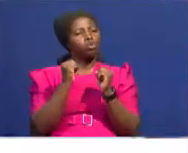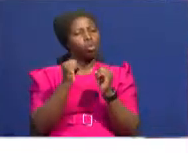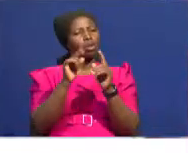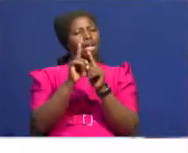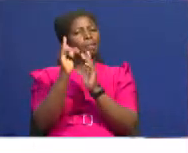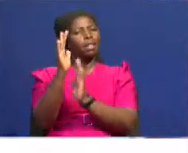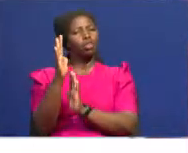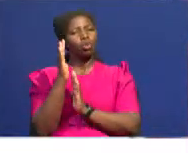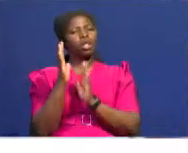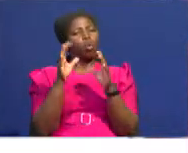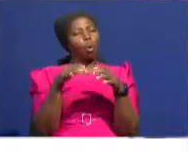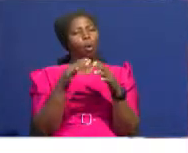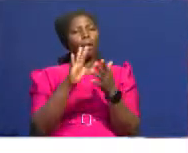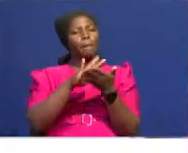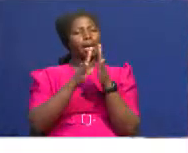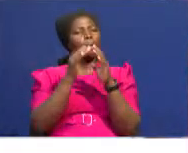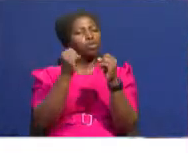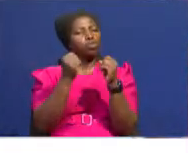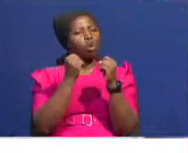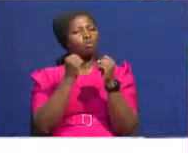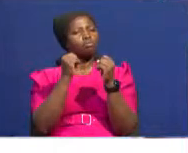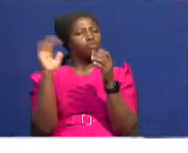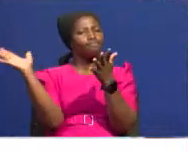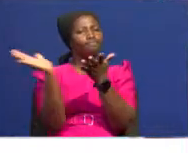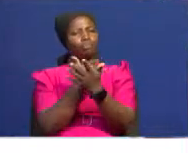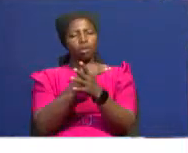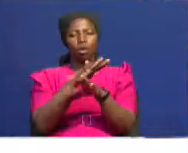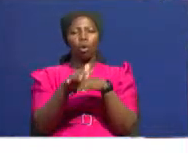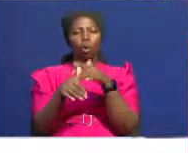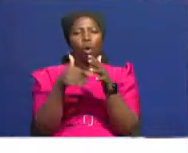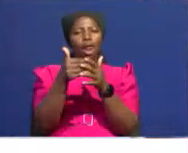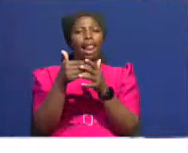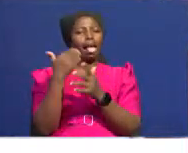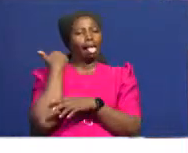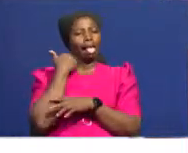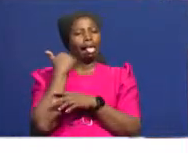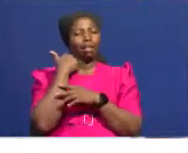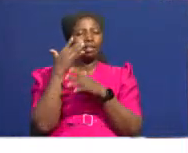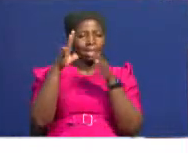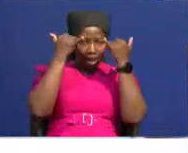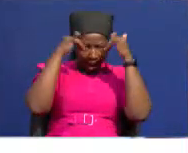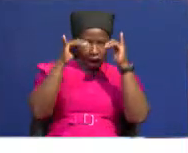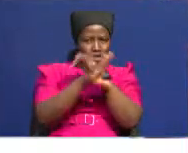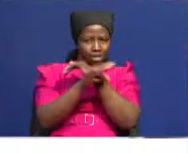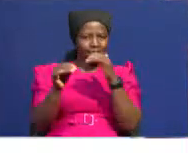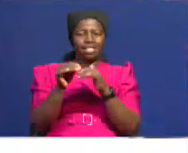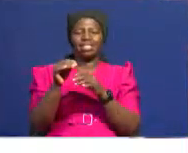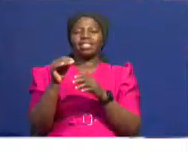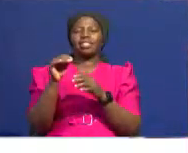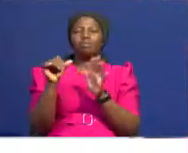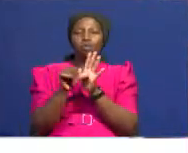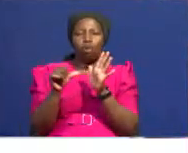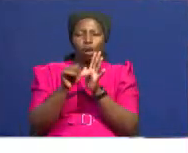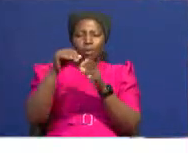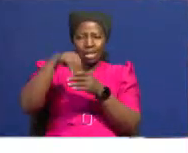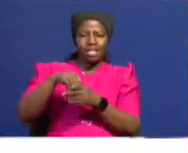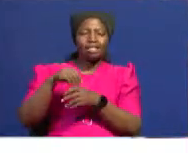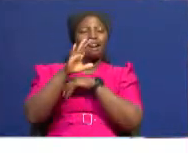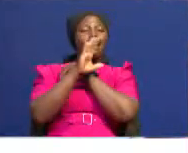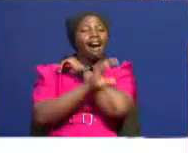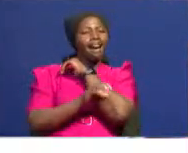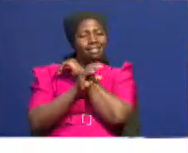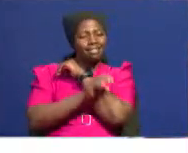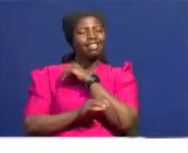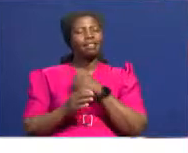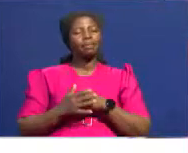agencies to wipe out the banditry menace in this country once and for all.